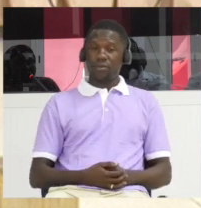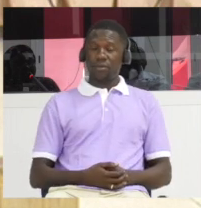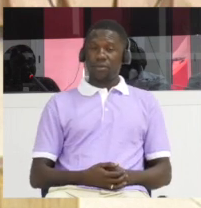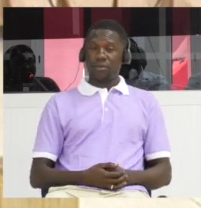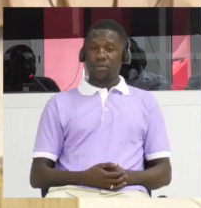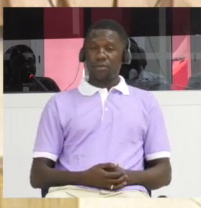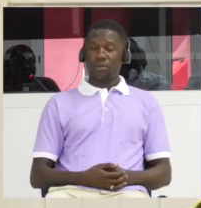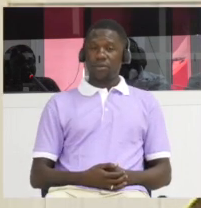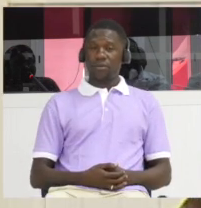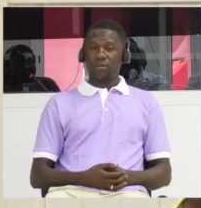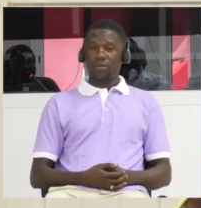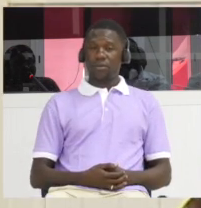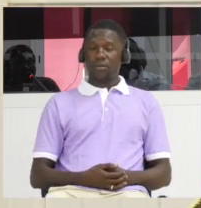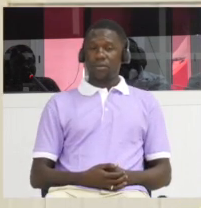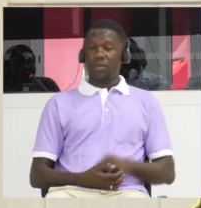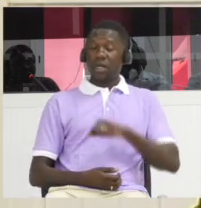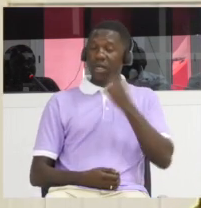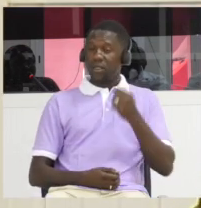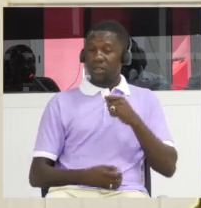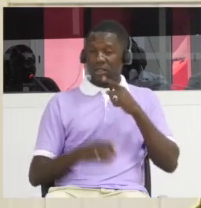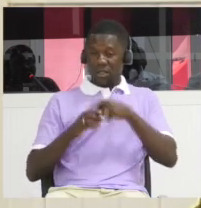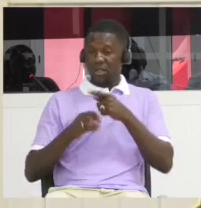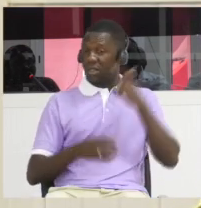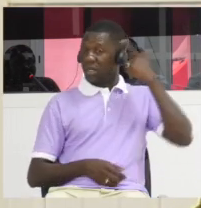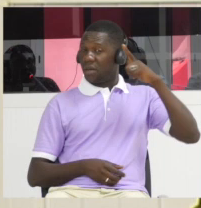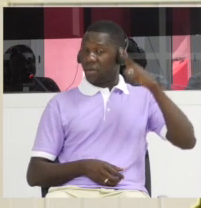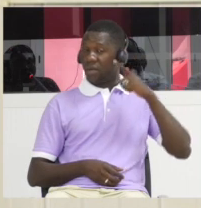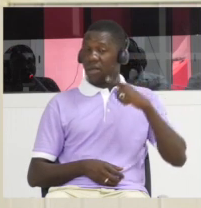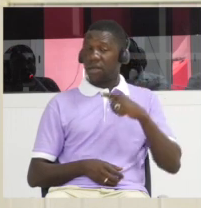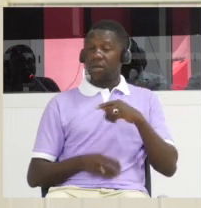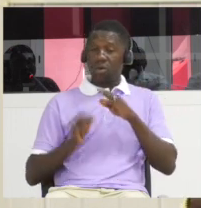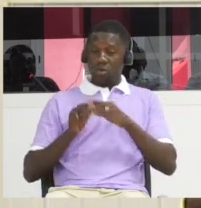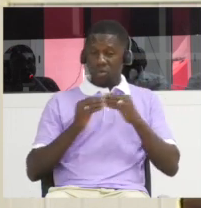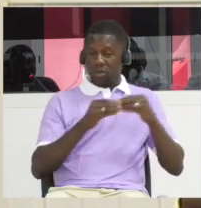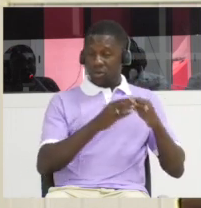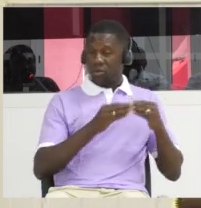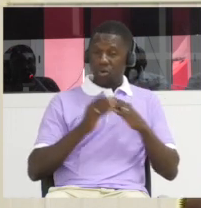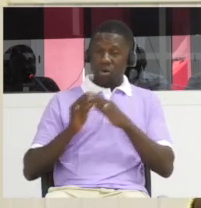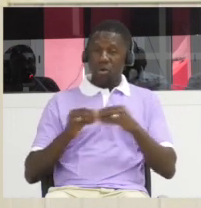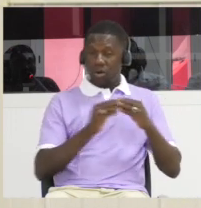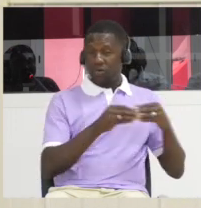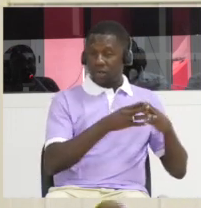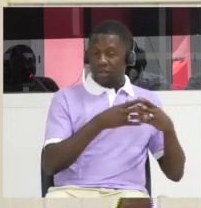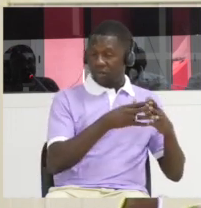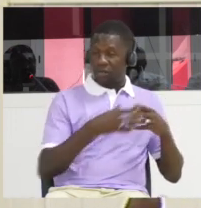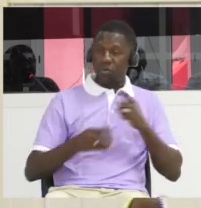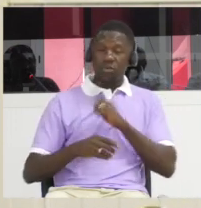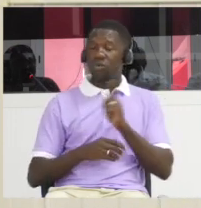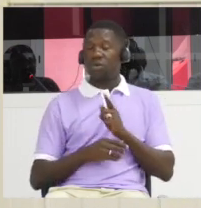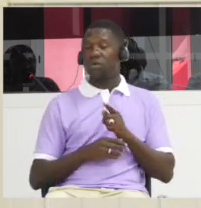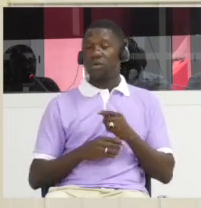this Liberia operations was not funded by the, financed by the UN. So I think it was